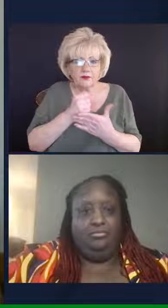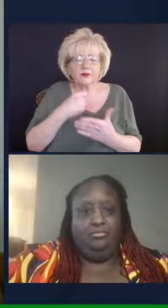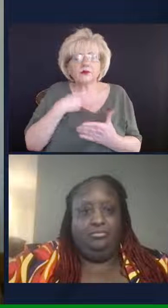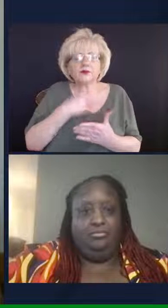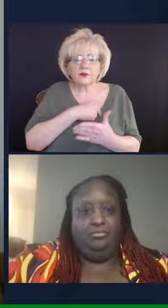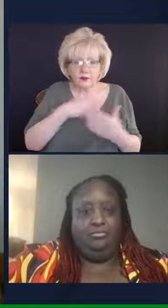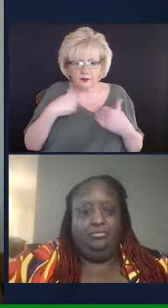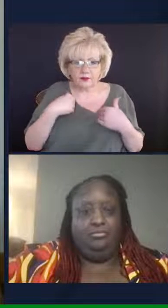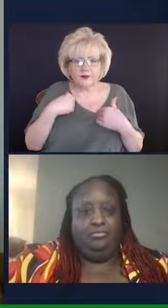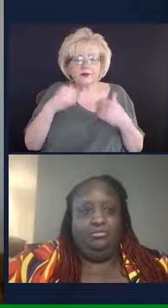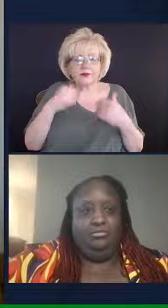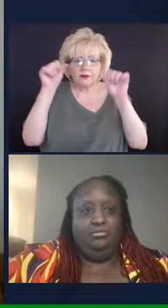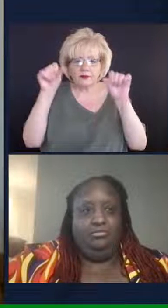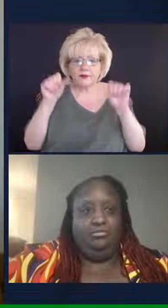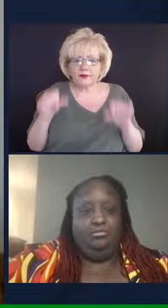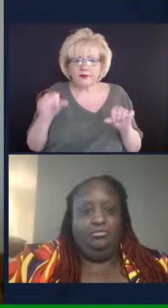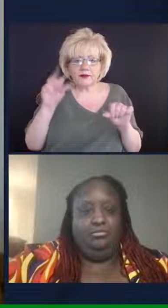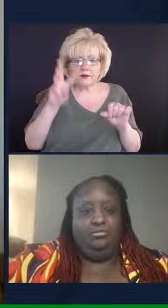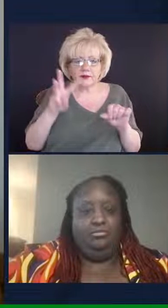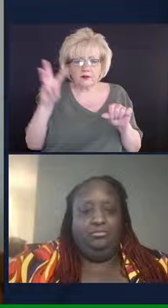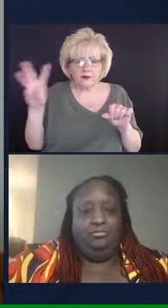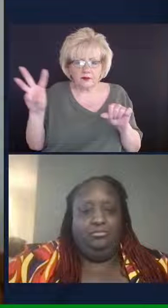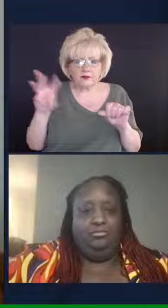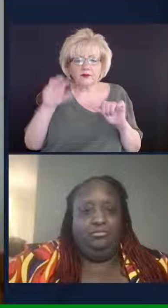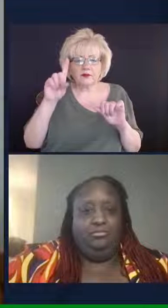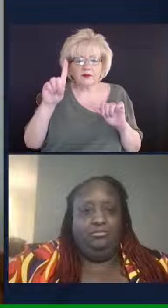it on our website under